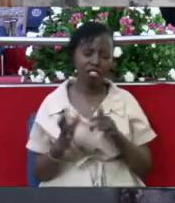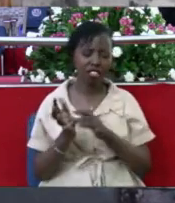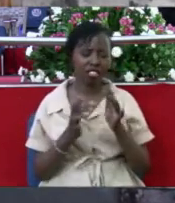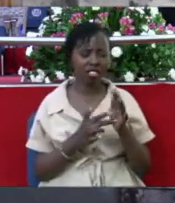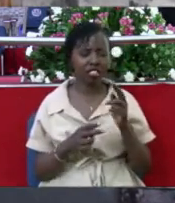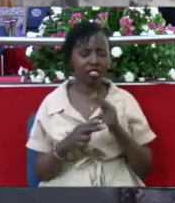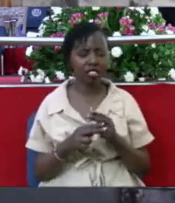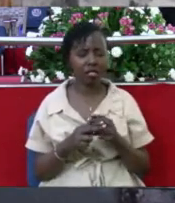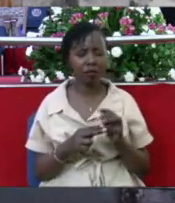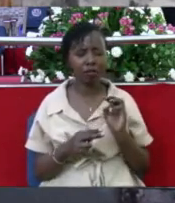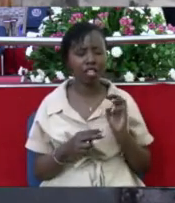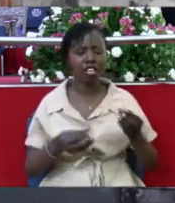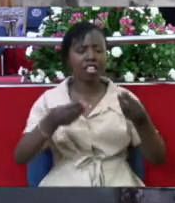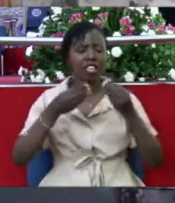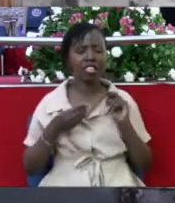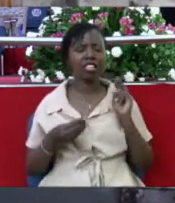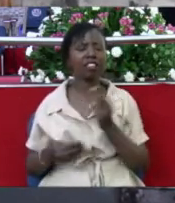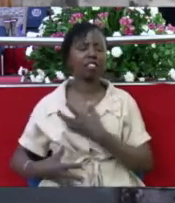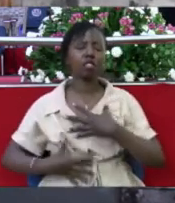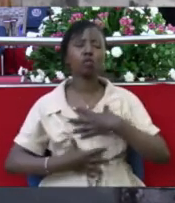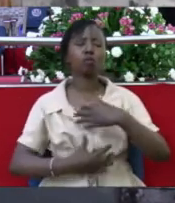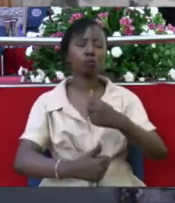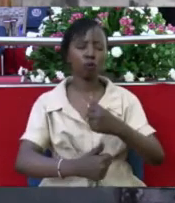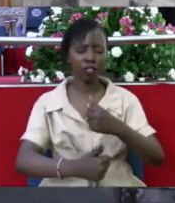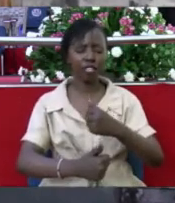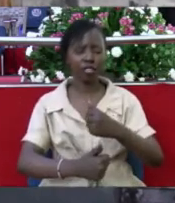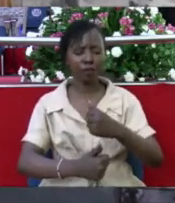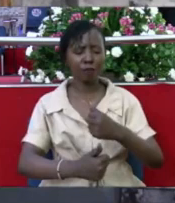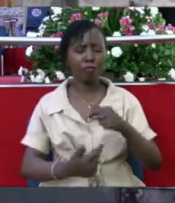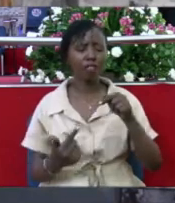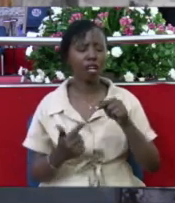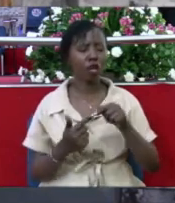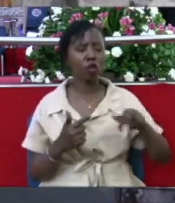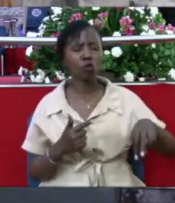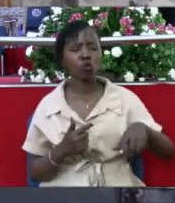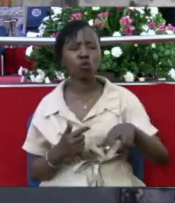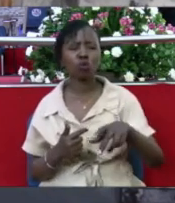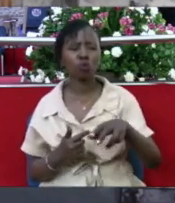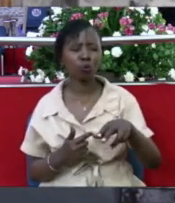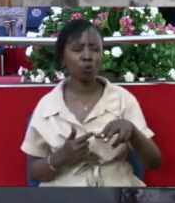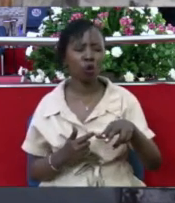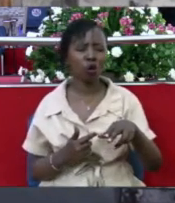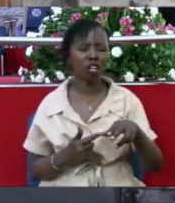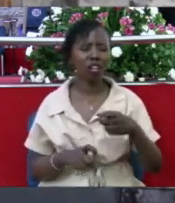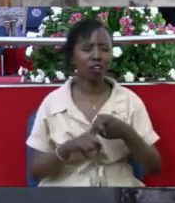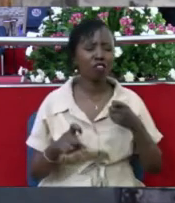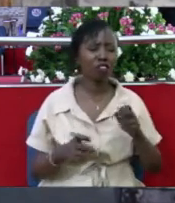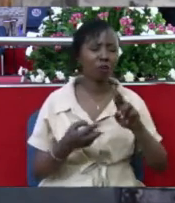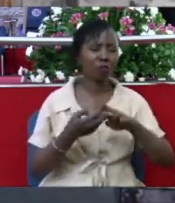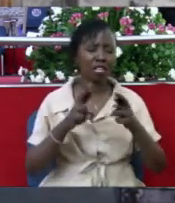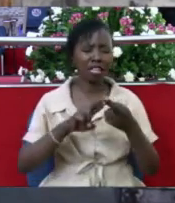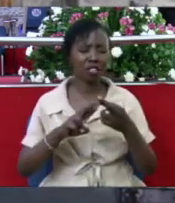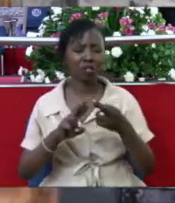us boldness and courage, O God. Ukatupatie nguvu Bwana. To walk out of some of these friendships and relationships. Tukaweze